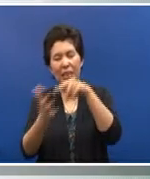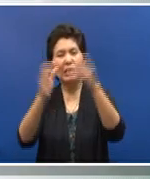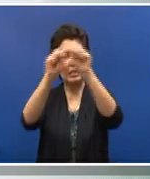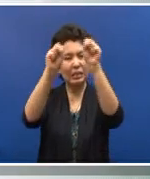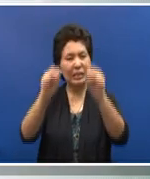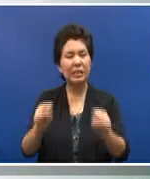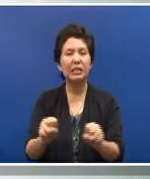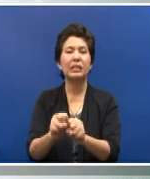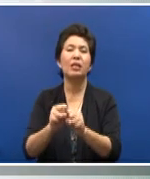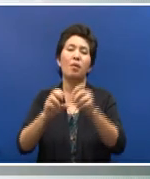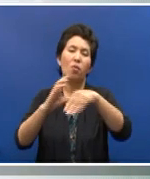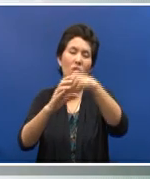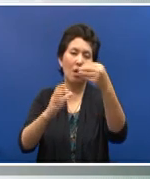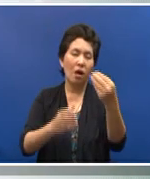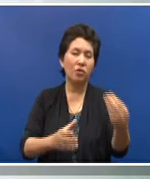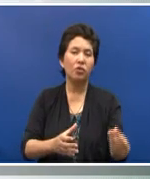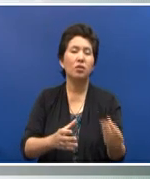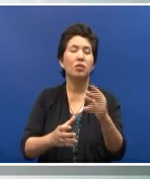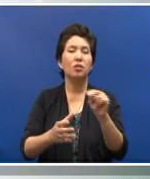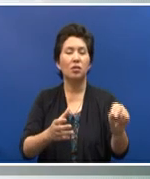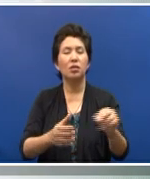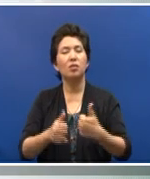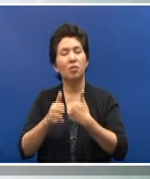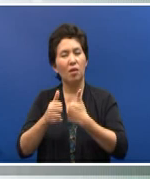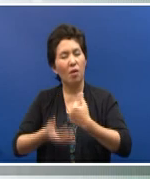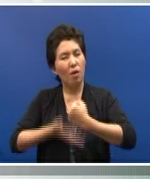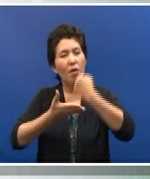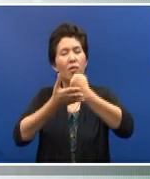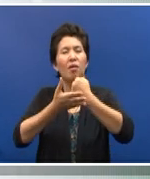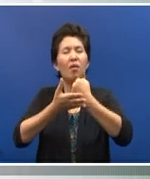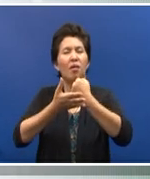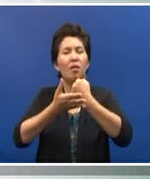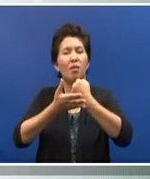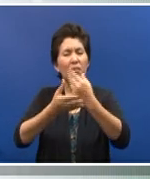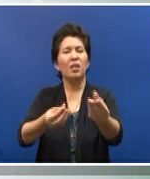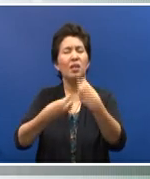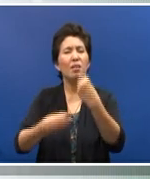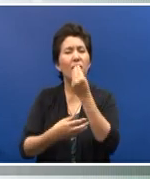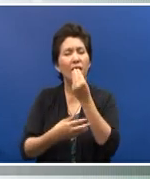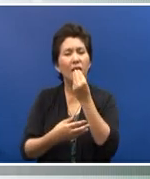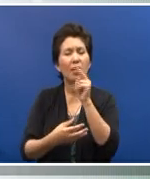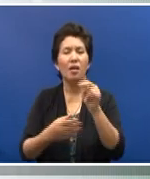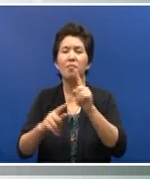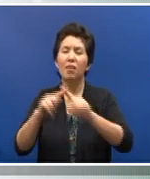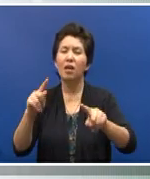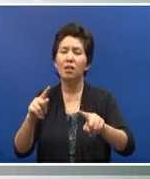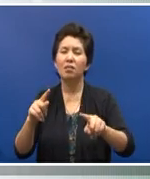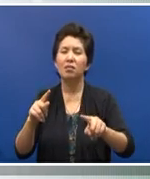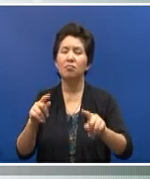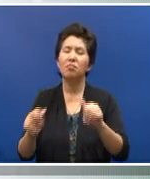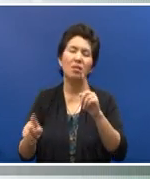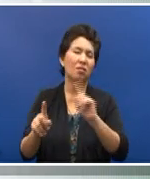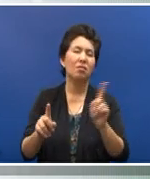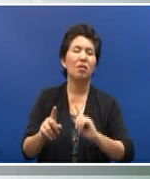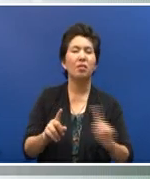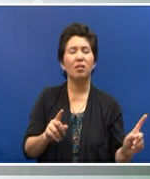system productions help us to acquire and produce the food that we need, okay, but when it is abused,